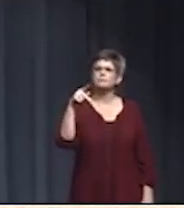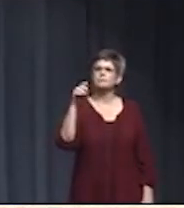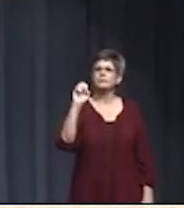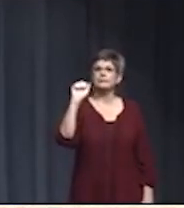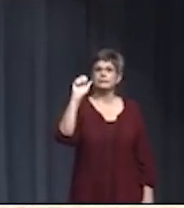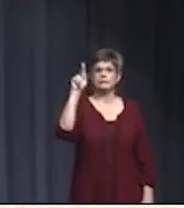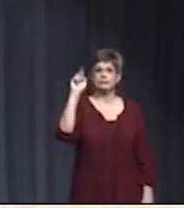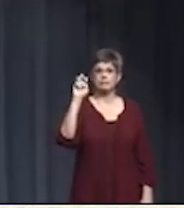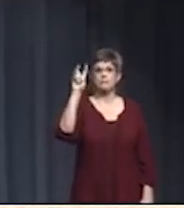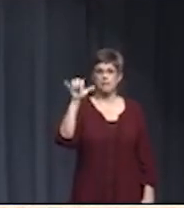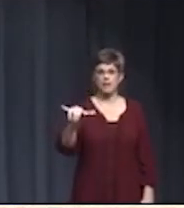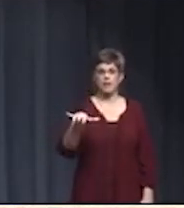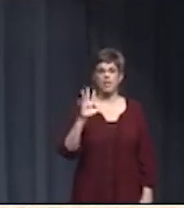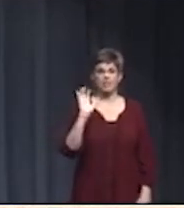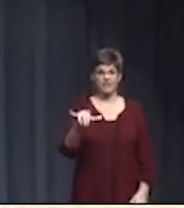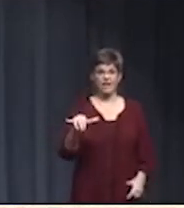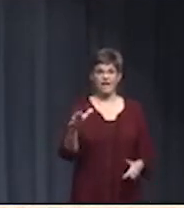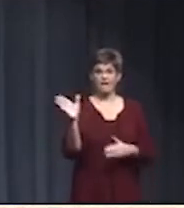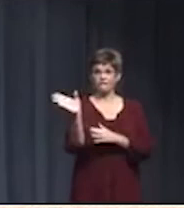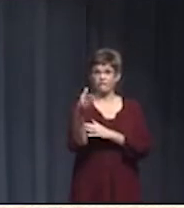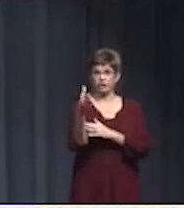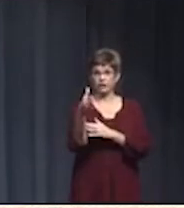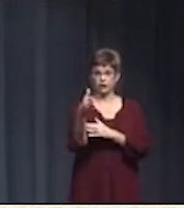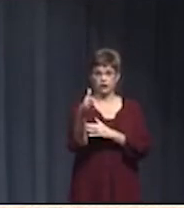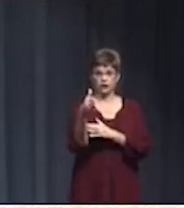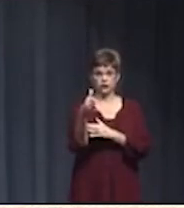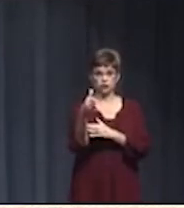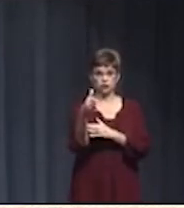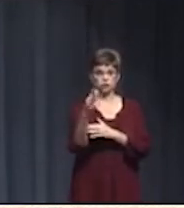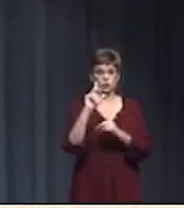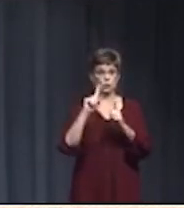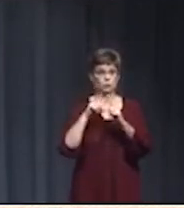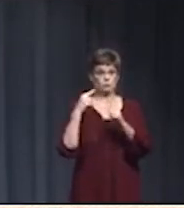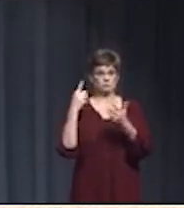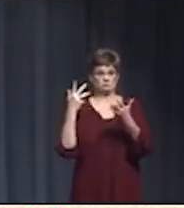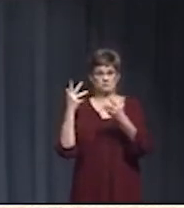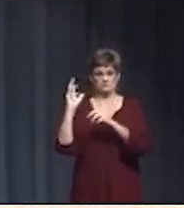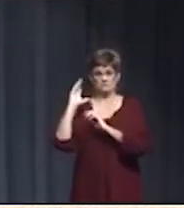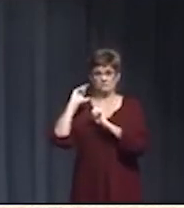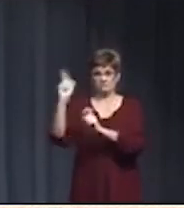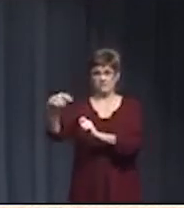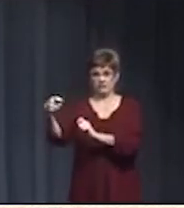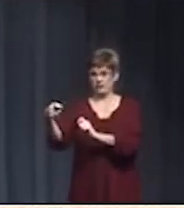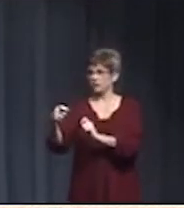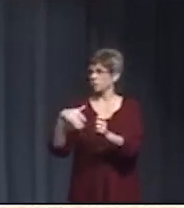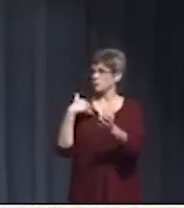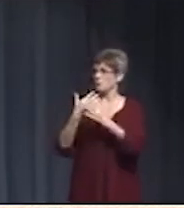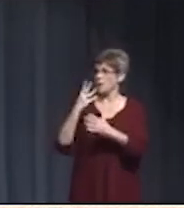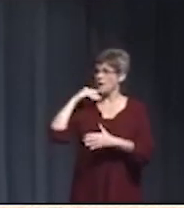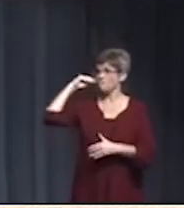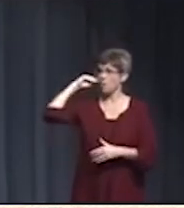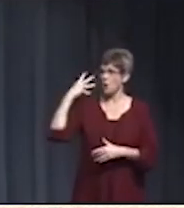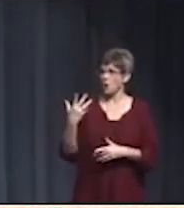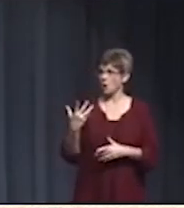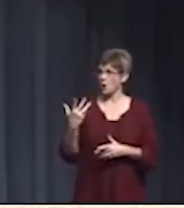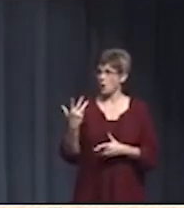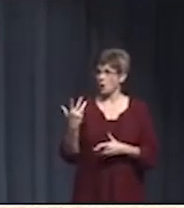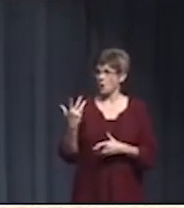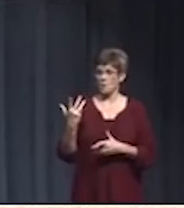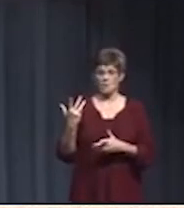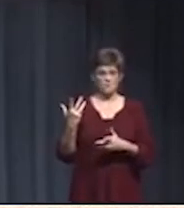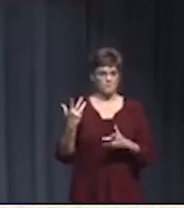fish, by the time we got home, was this. And my mother-in-law going, well, where is